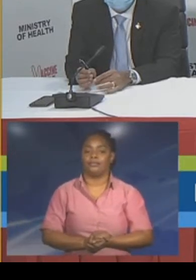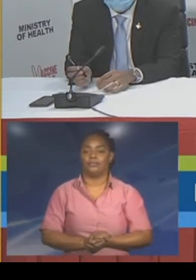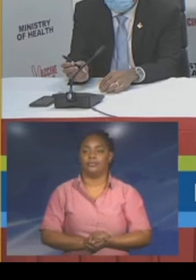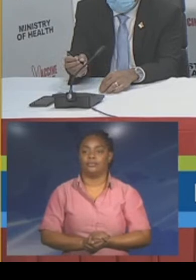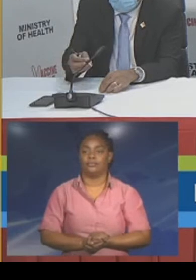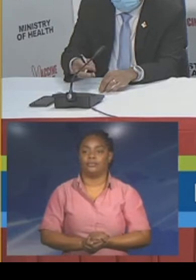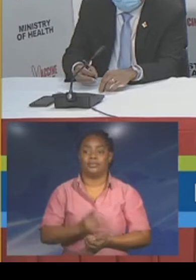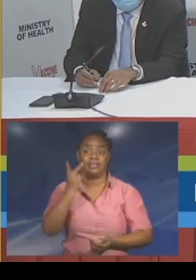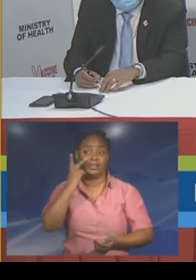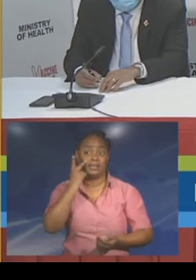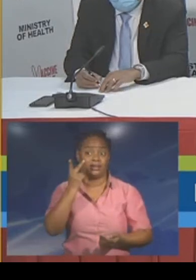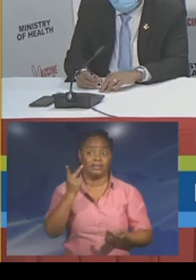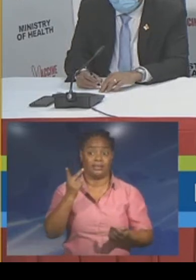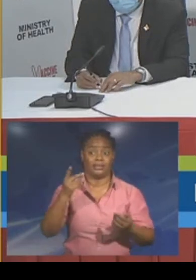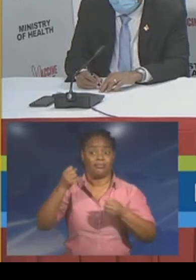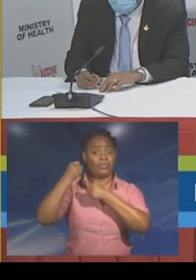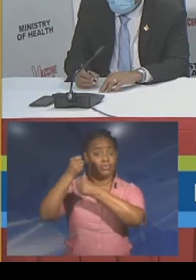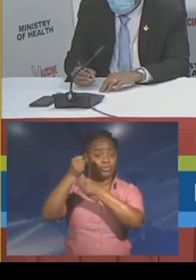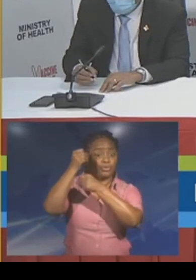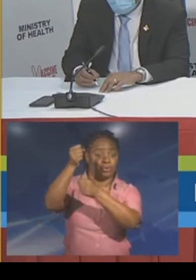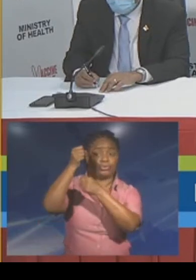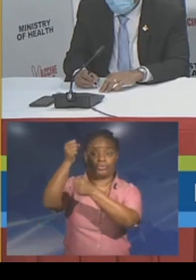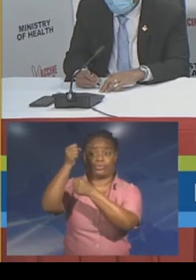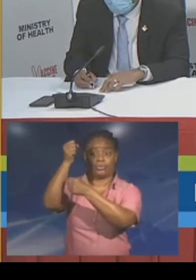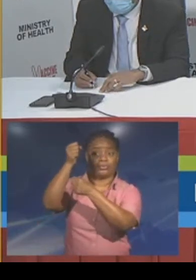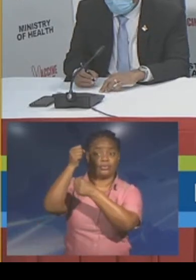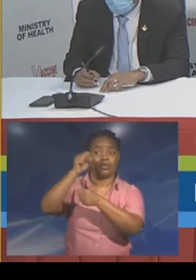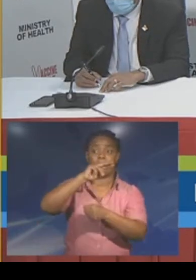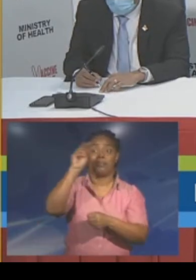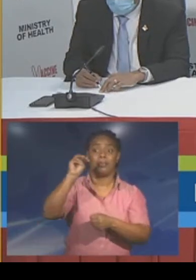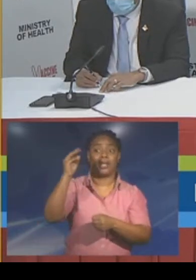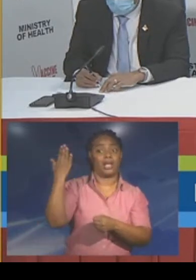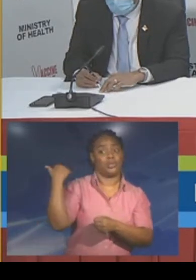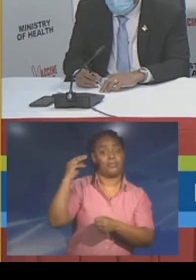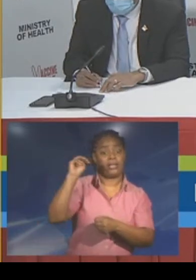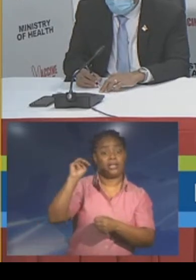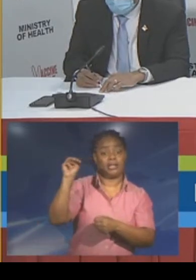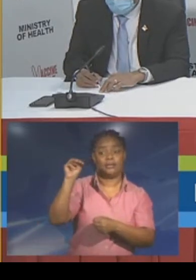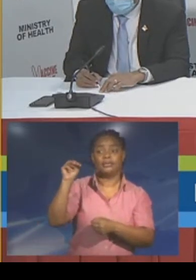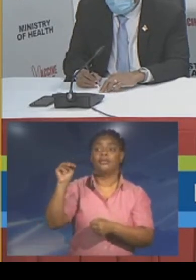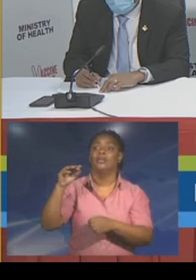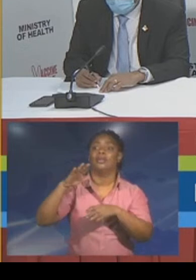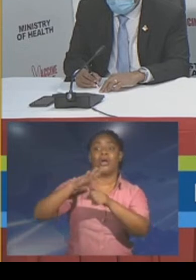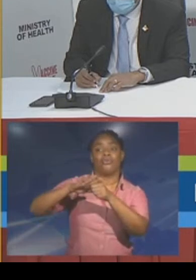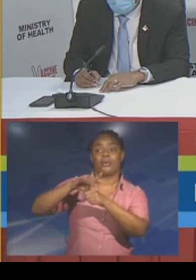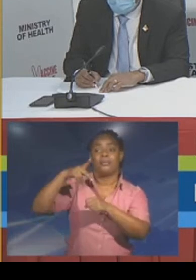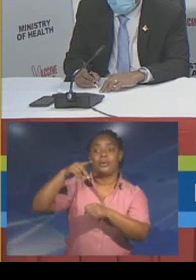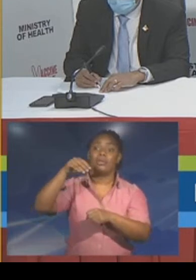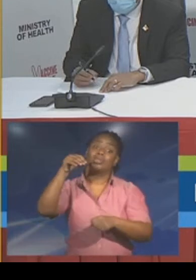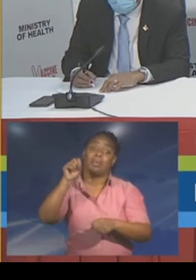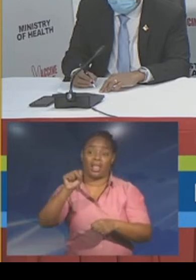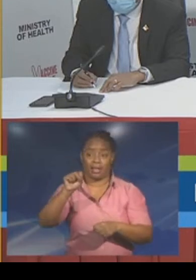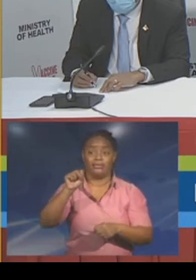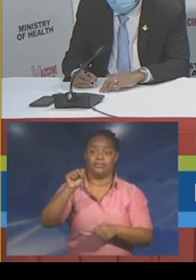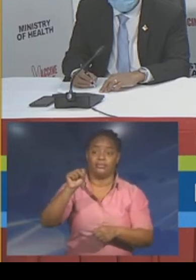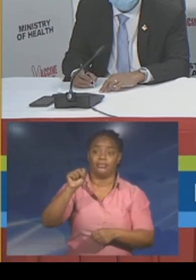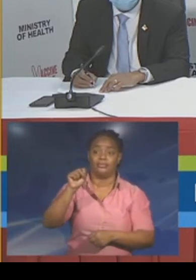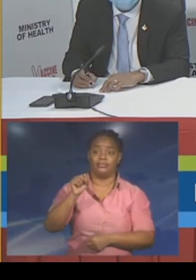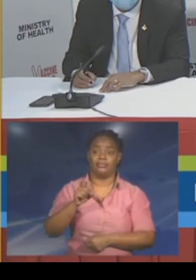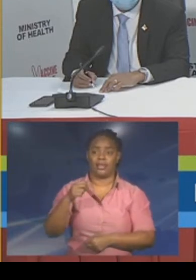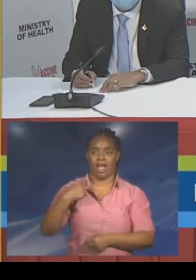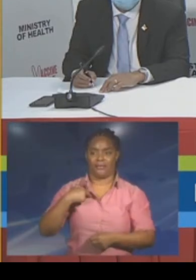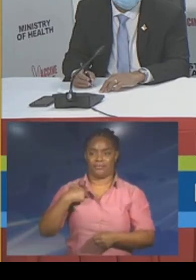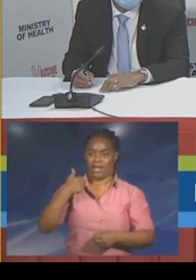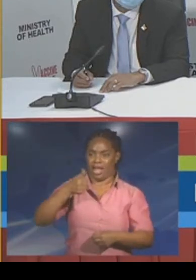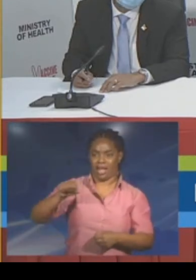fiery protests around the nation's capital on Monday. Do we have any reports of increased numbers of people coming into accident